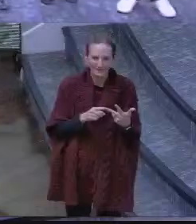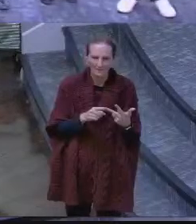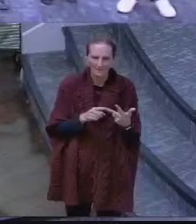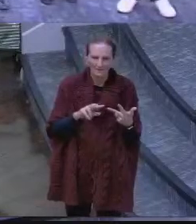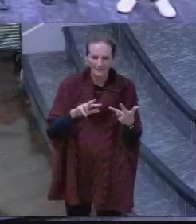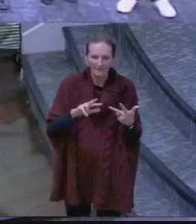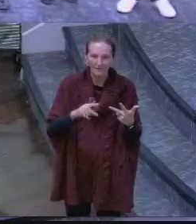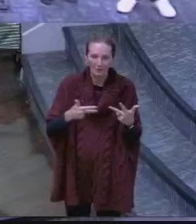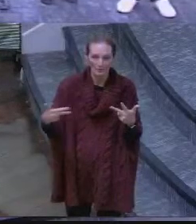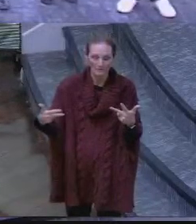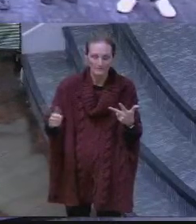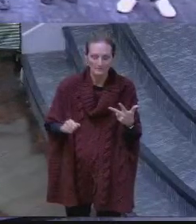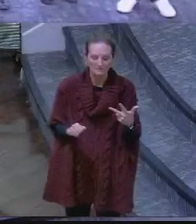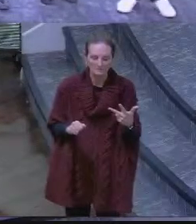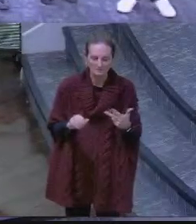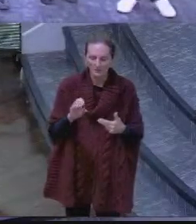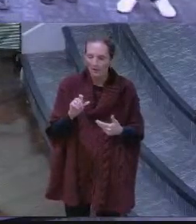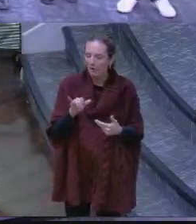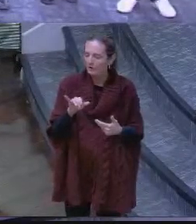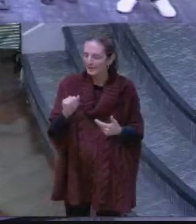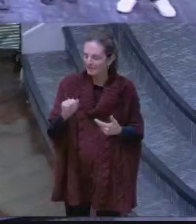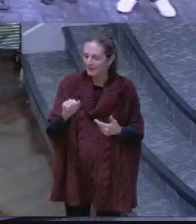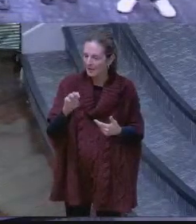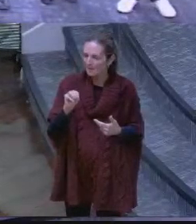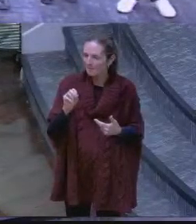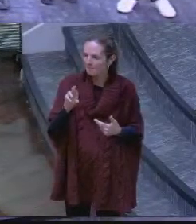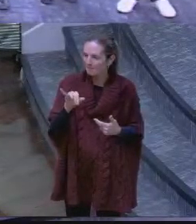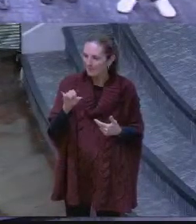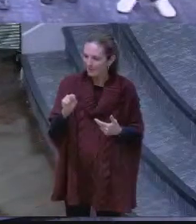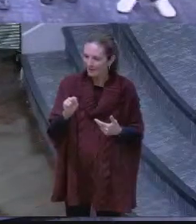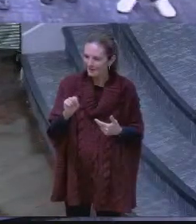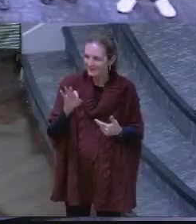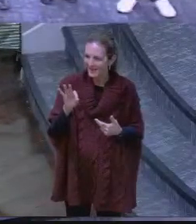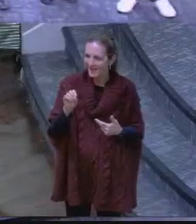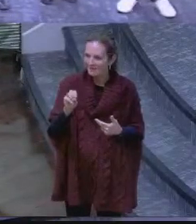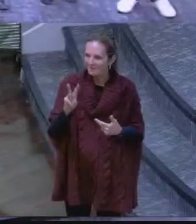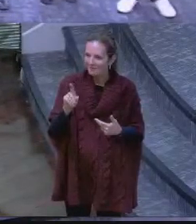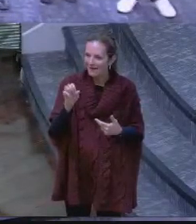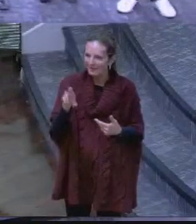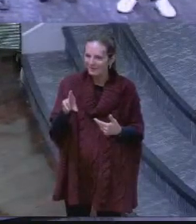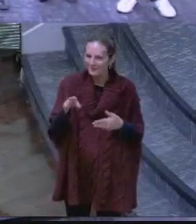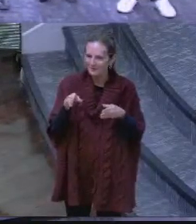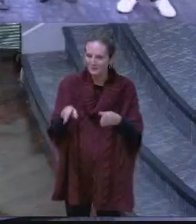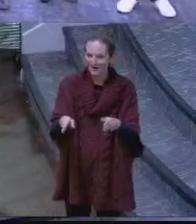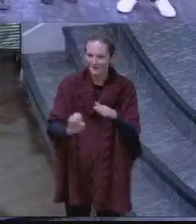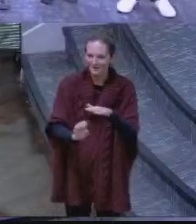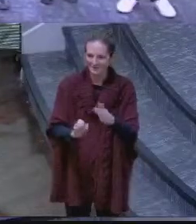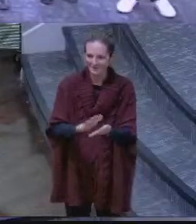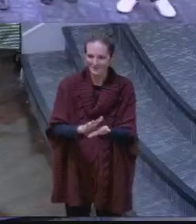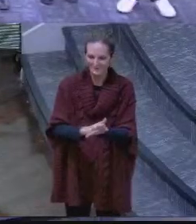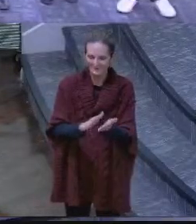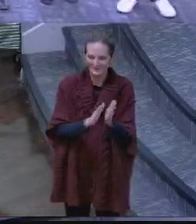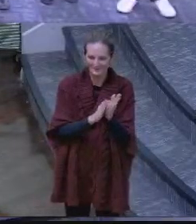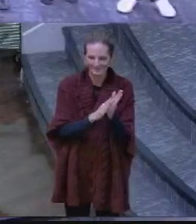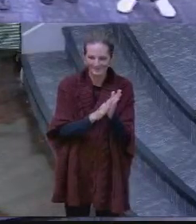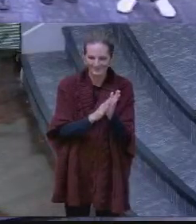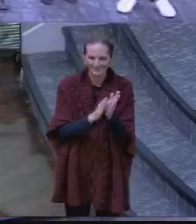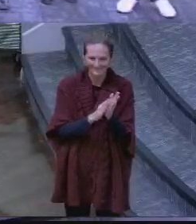Third place, Olivia Morse, 3rd grade, Fowler Drive Elementary School.